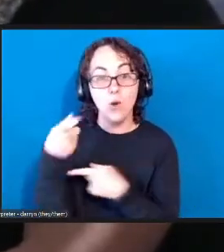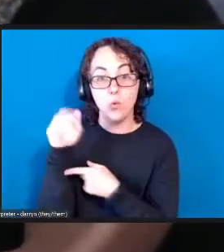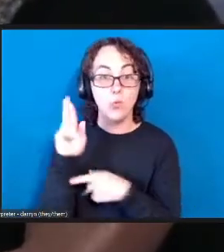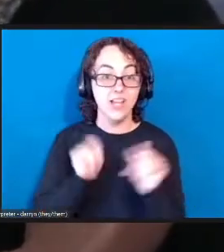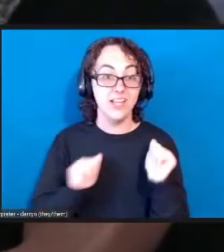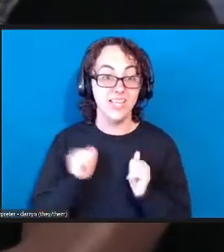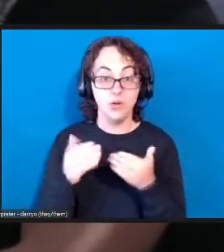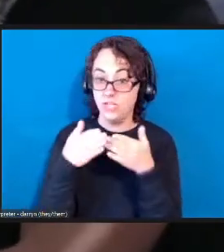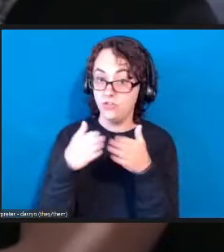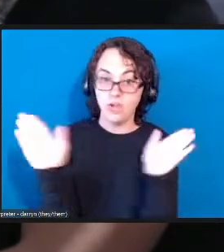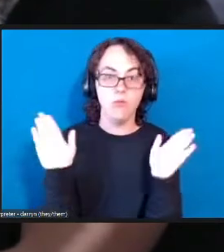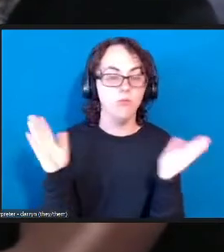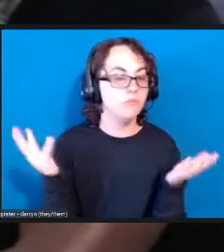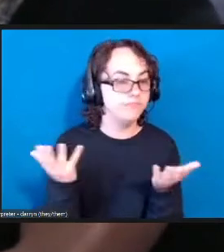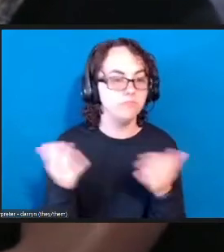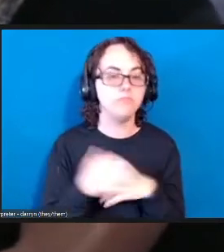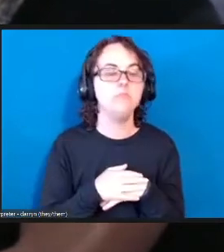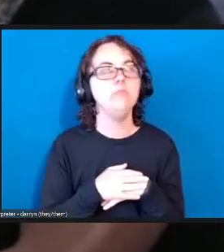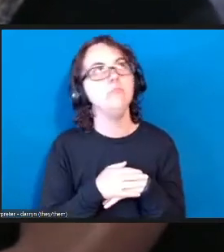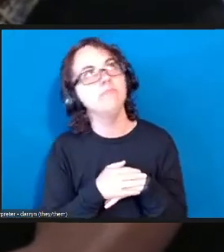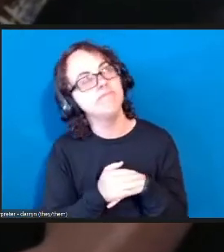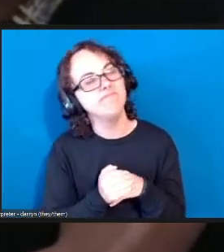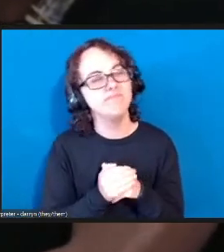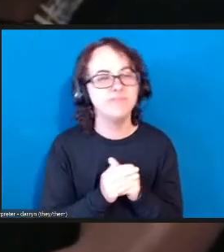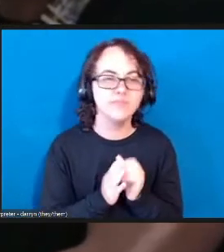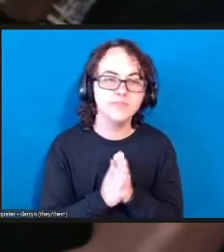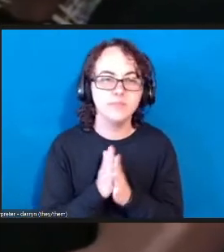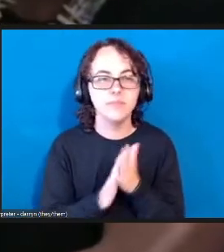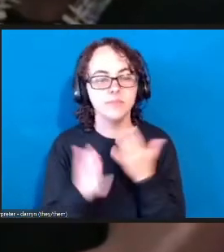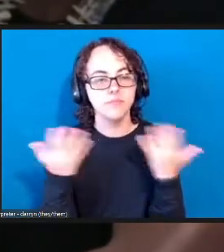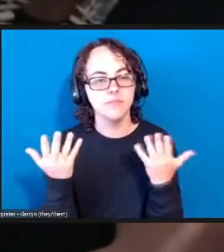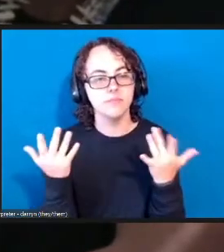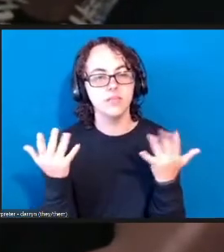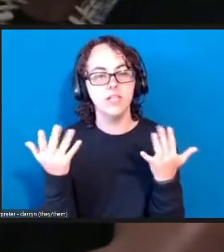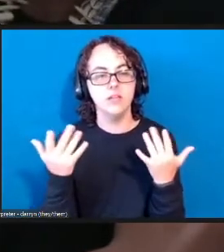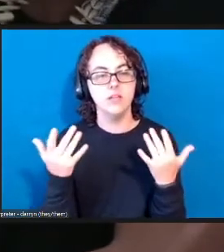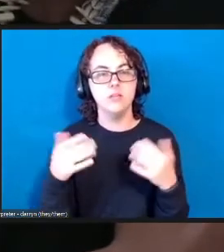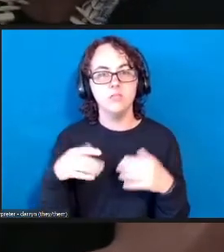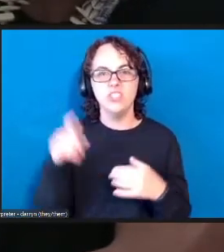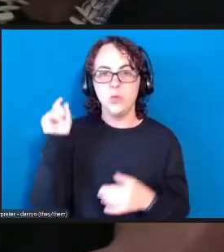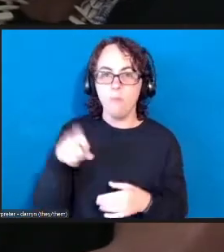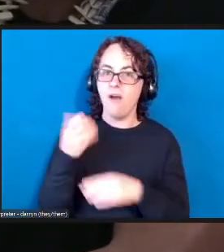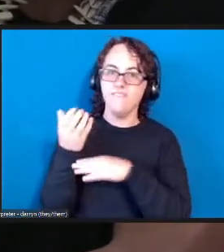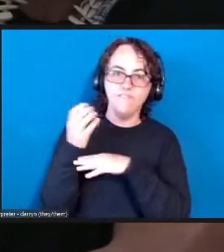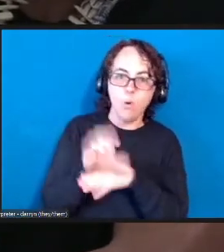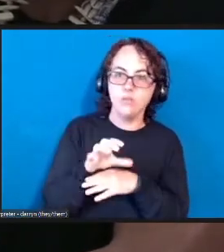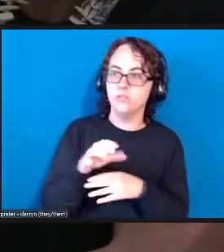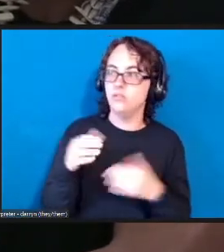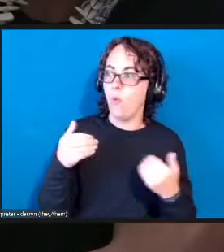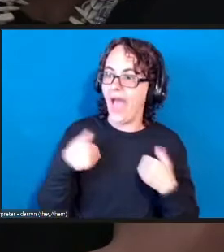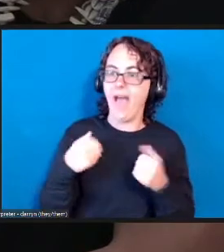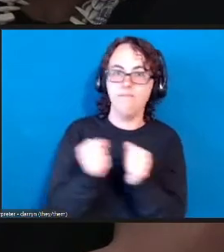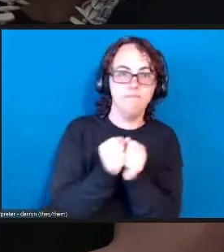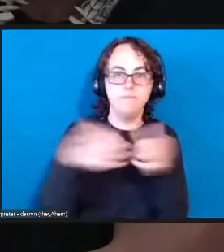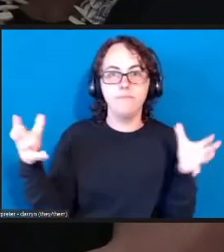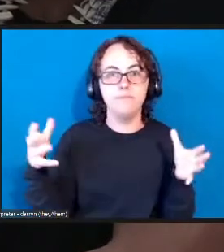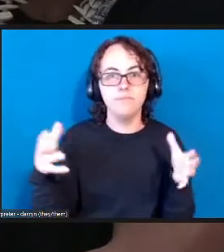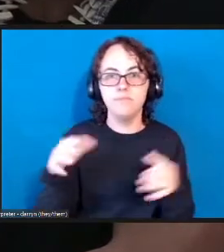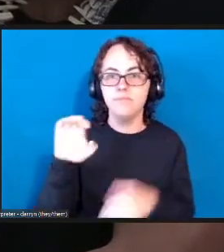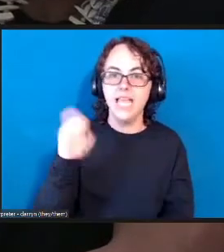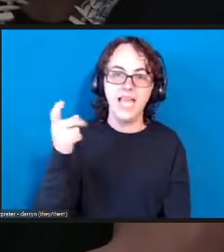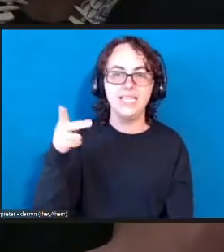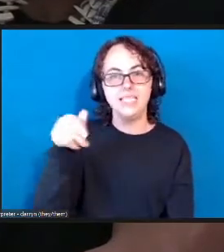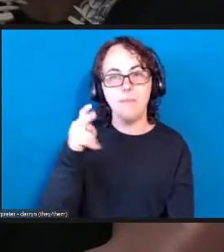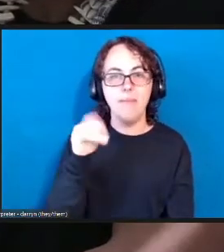think, is the forced expansiveness that you're kind of like met with, right? When